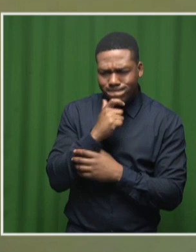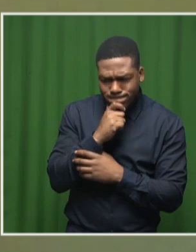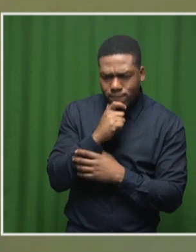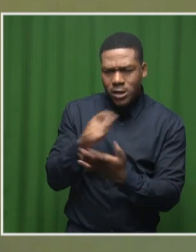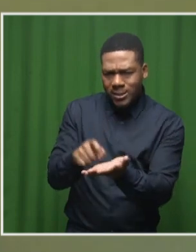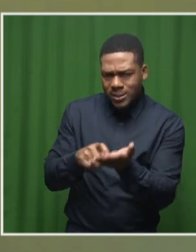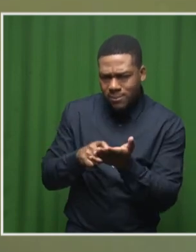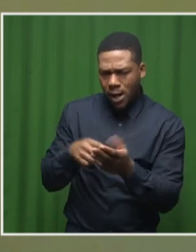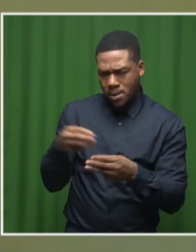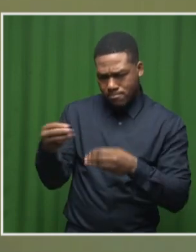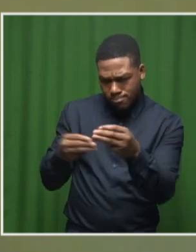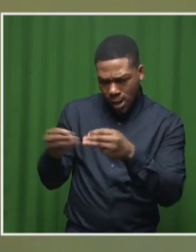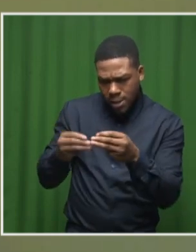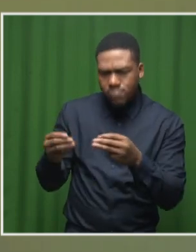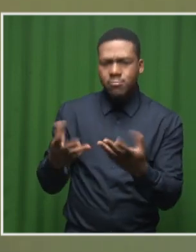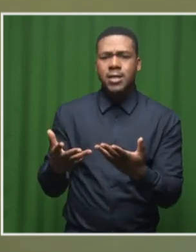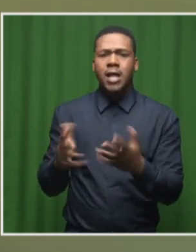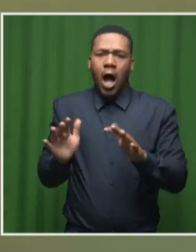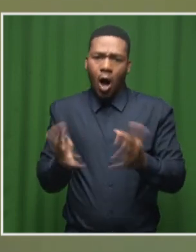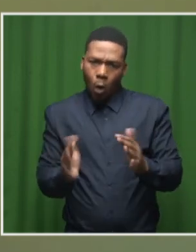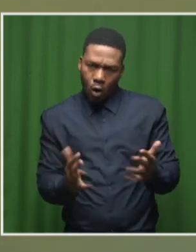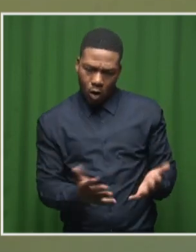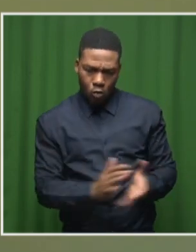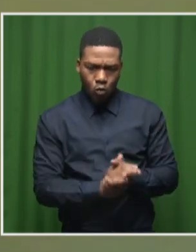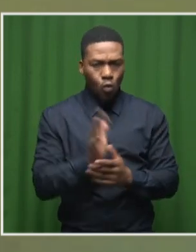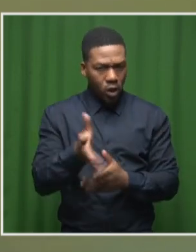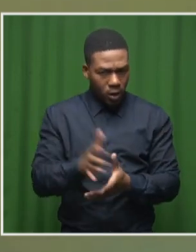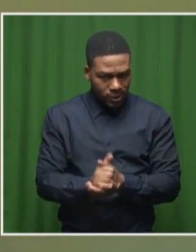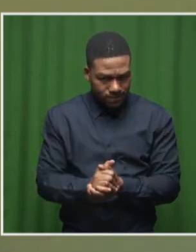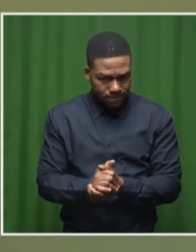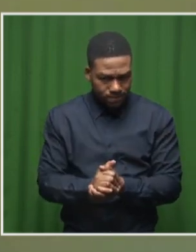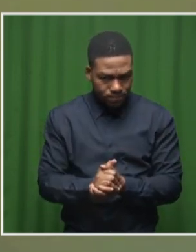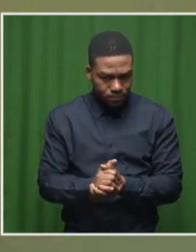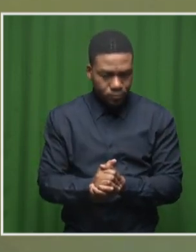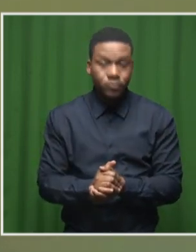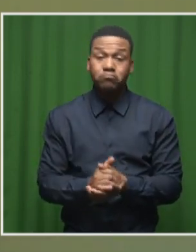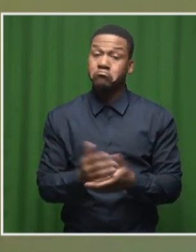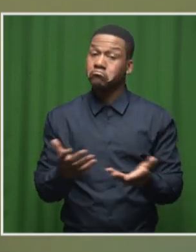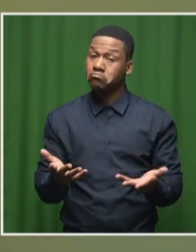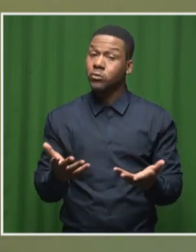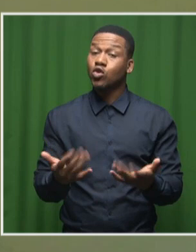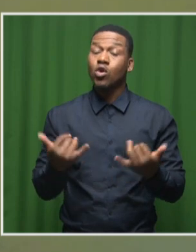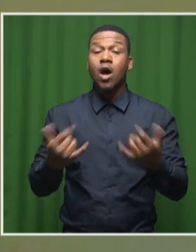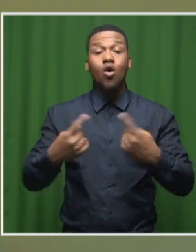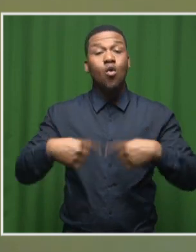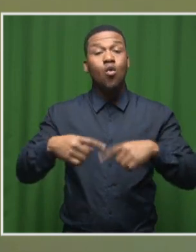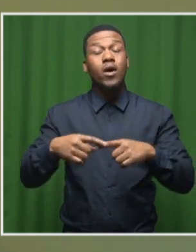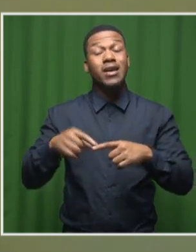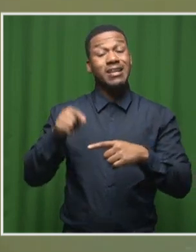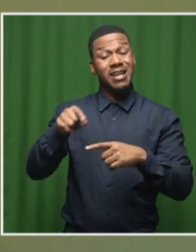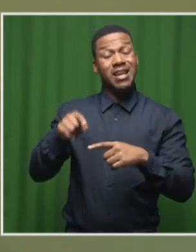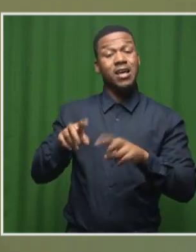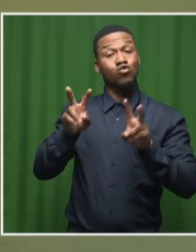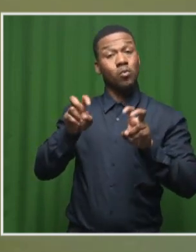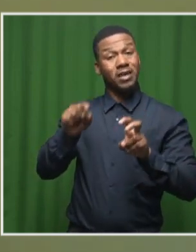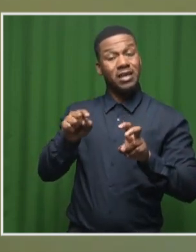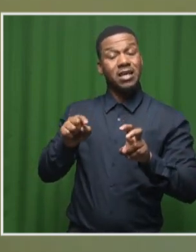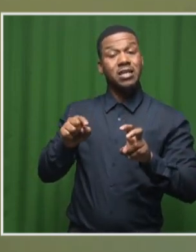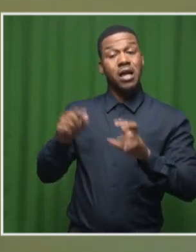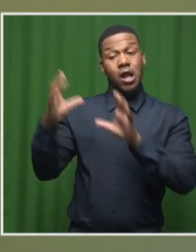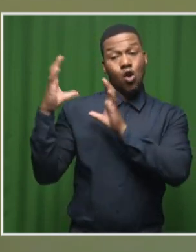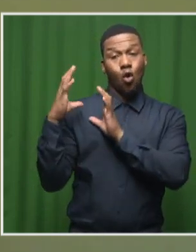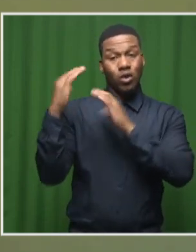or relaunching demand side management. And so basically load limiting, what happens